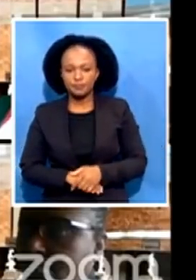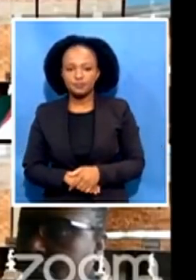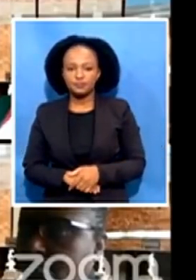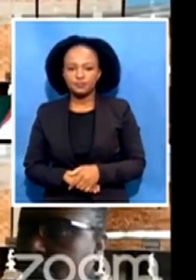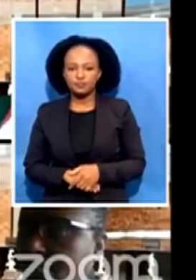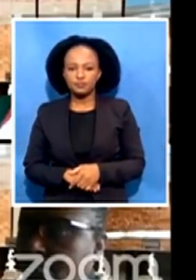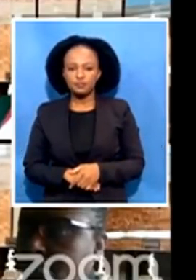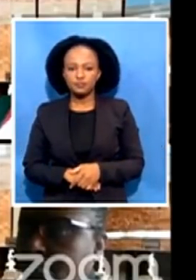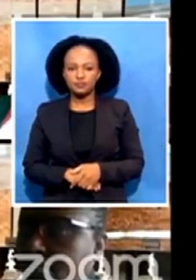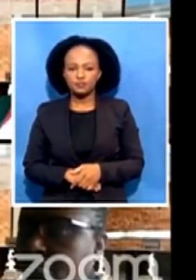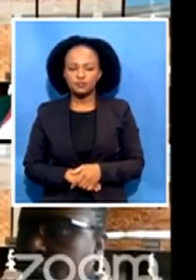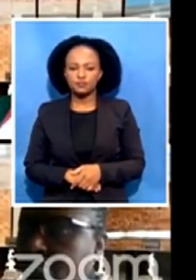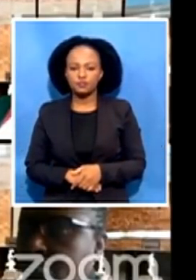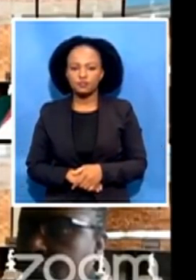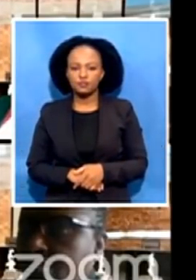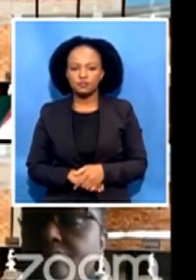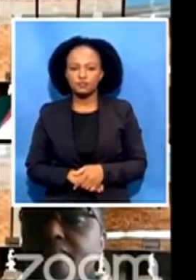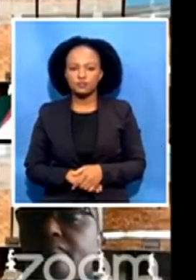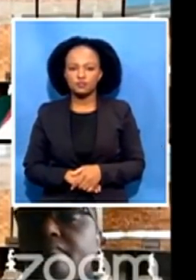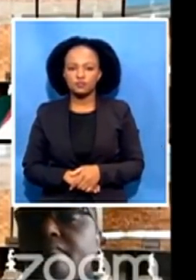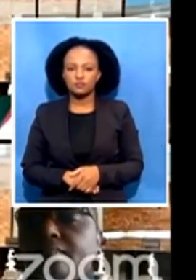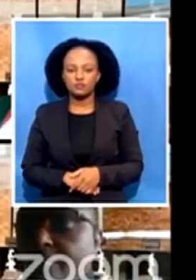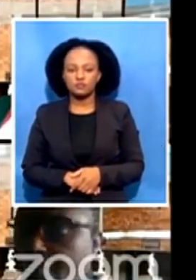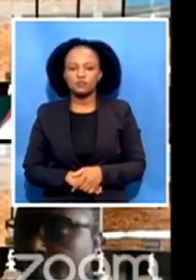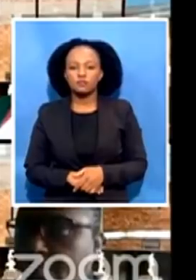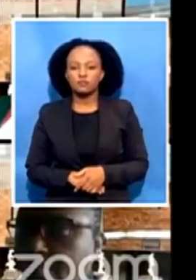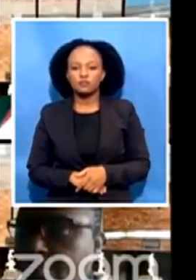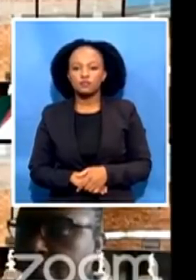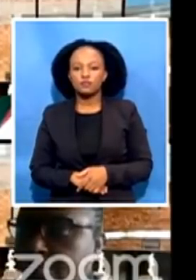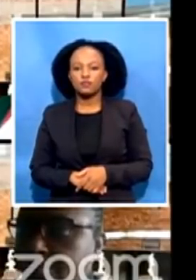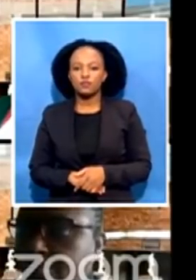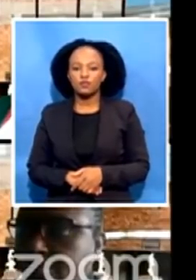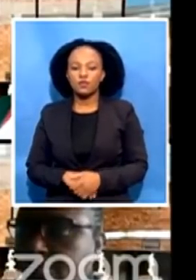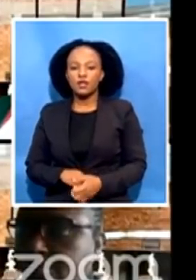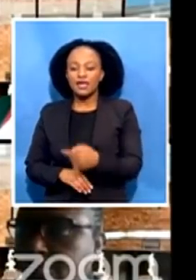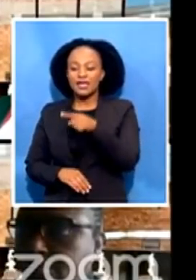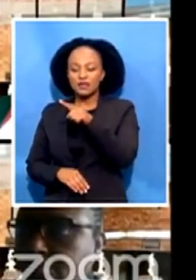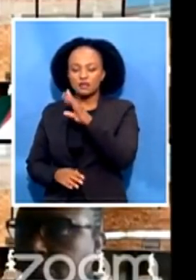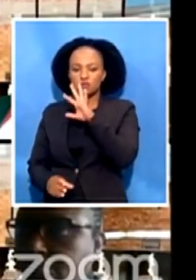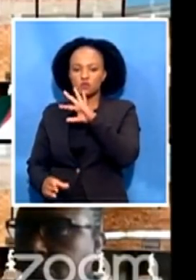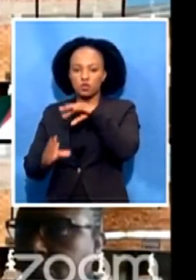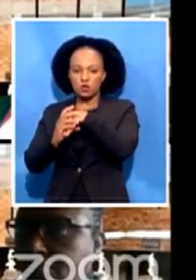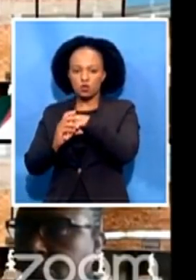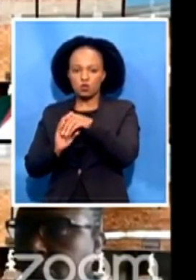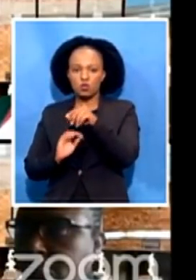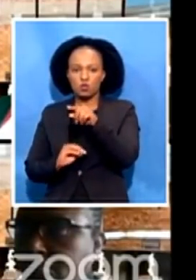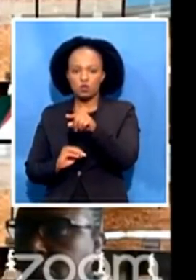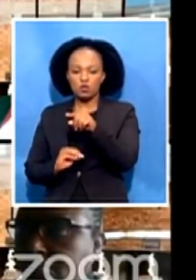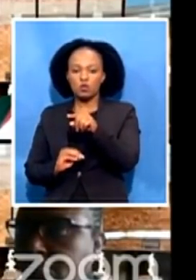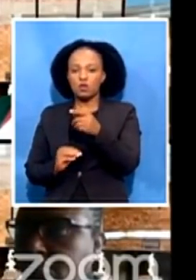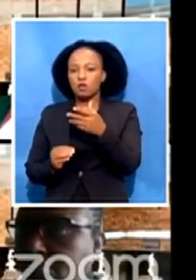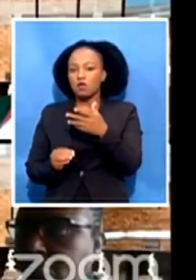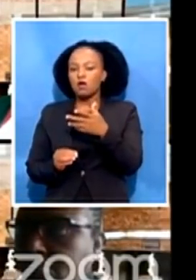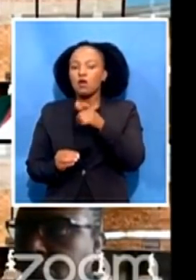And that would include whether or not the president was entitled, apart from the Audi that he